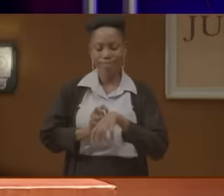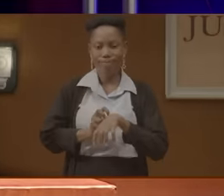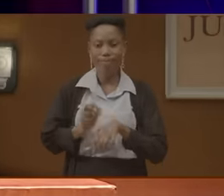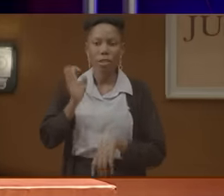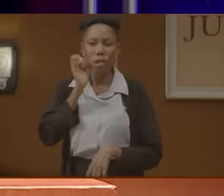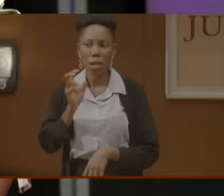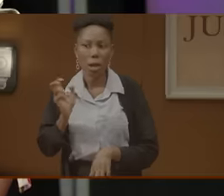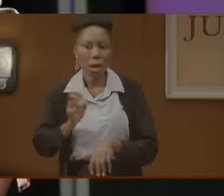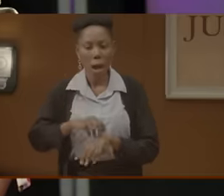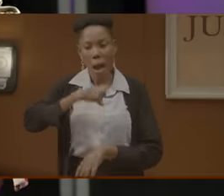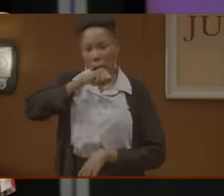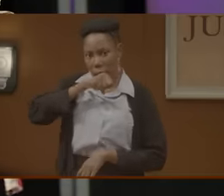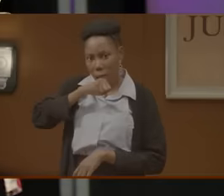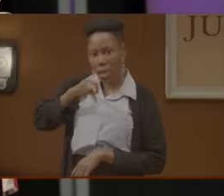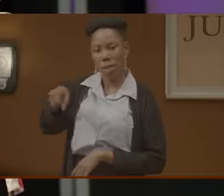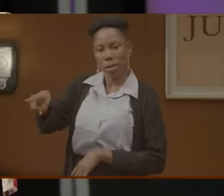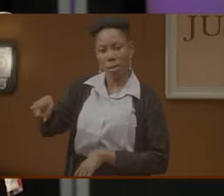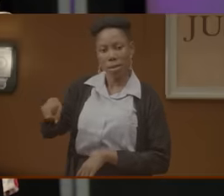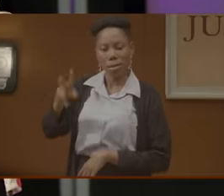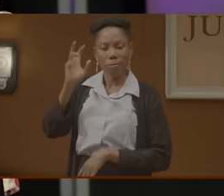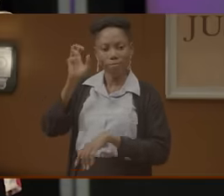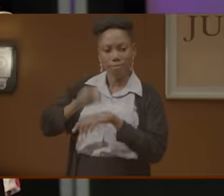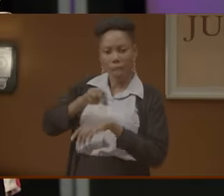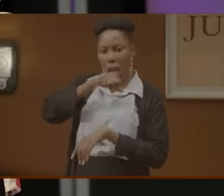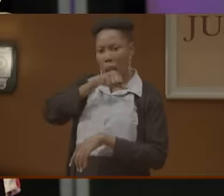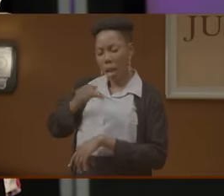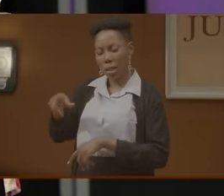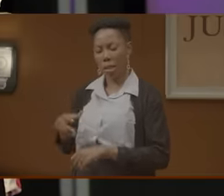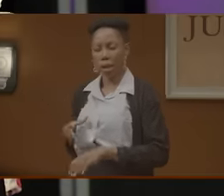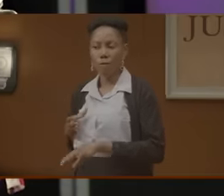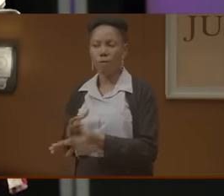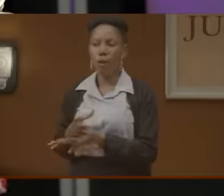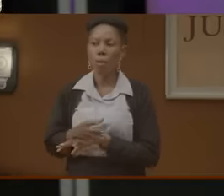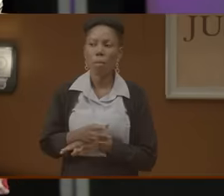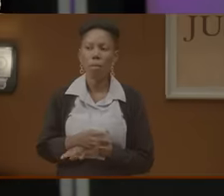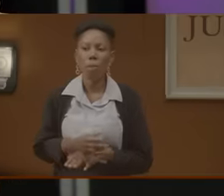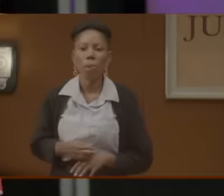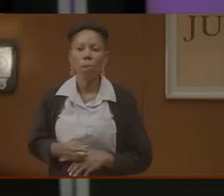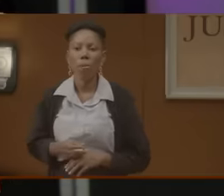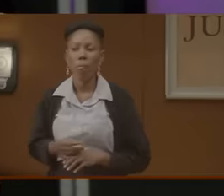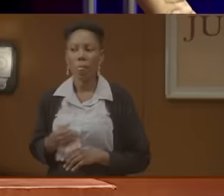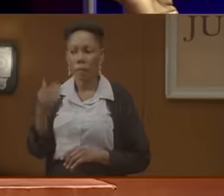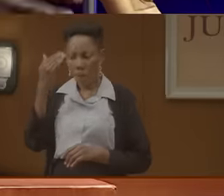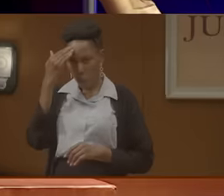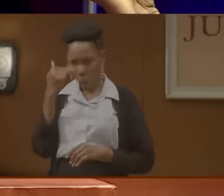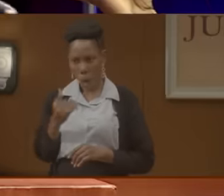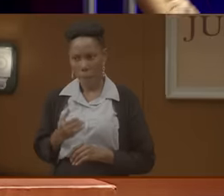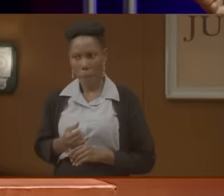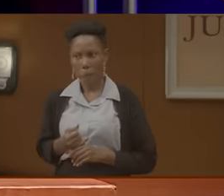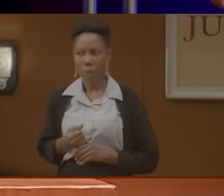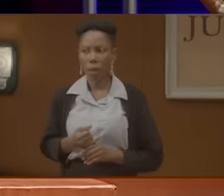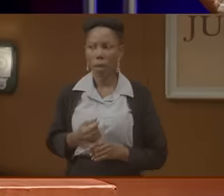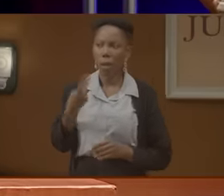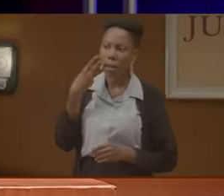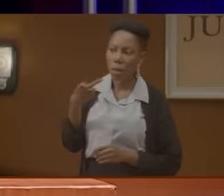take the carry this thing? Yeah. I take first. Even the place they gave me paper to go, that was so fresh with the blood,